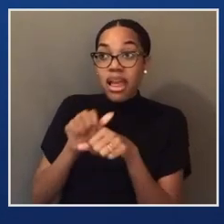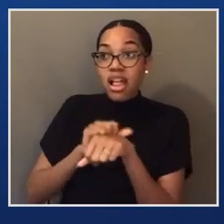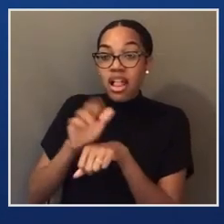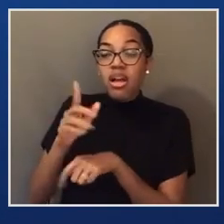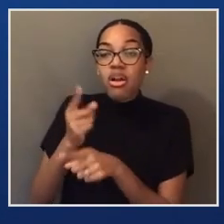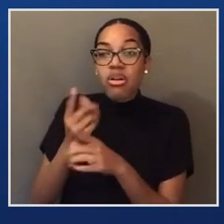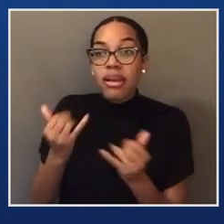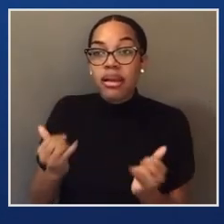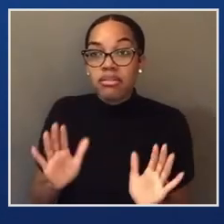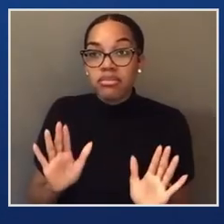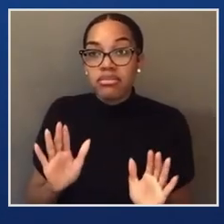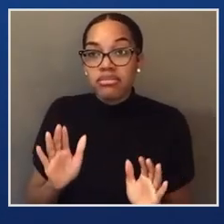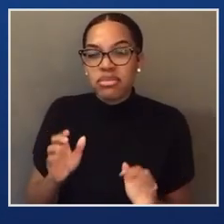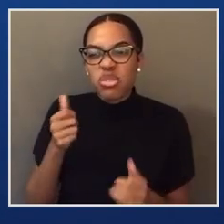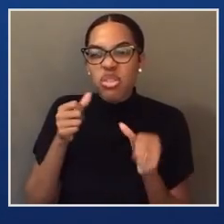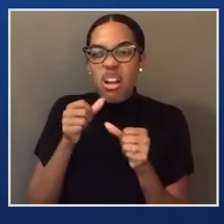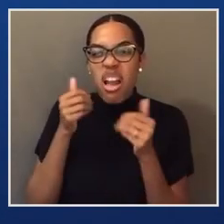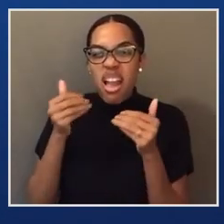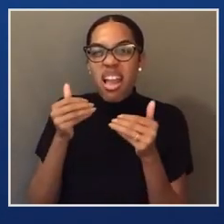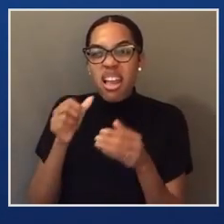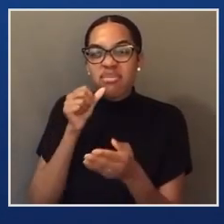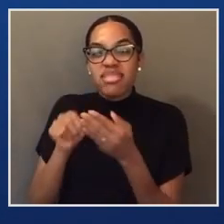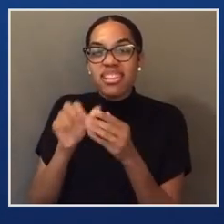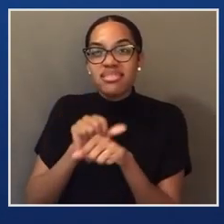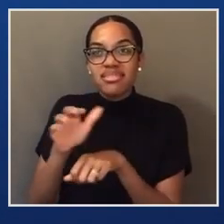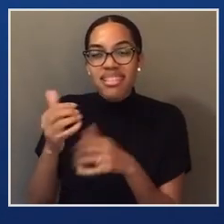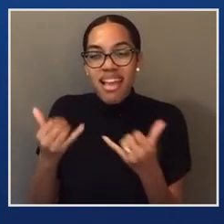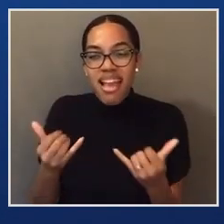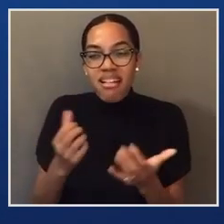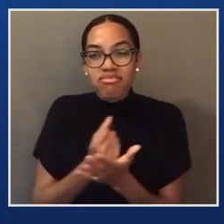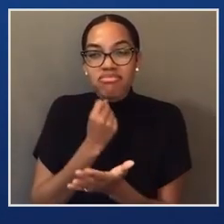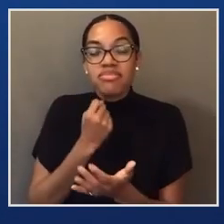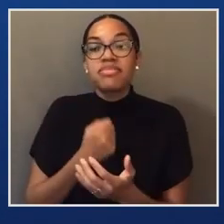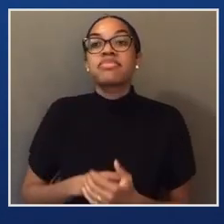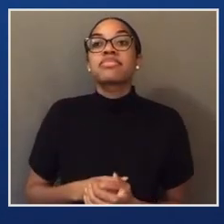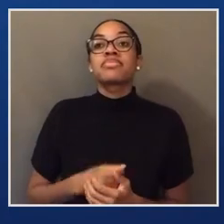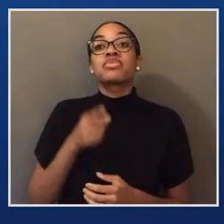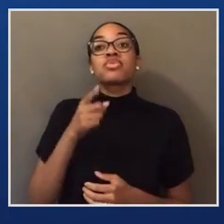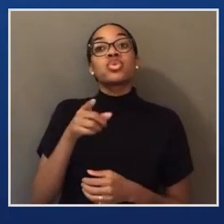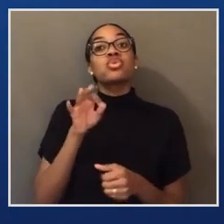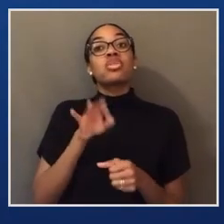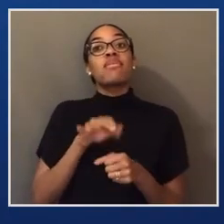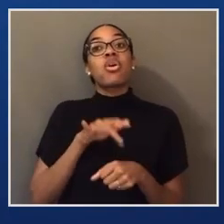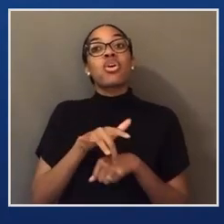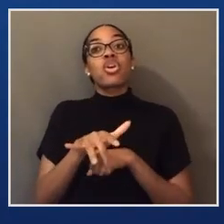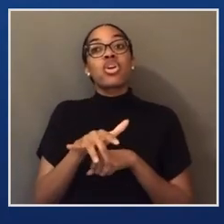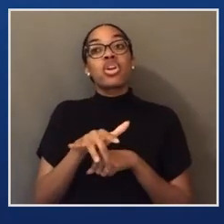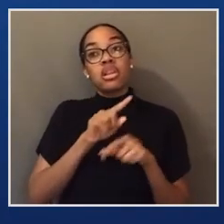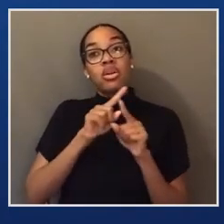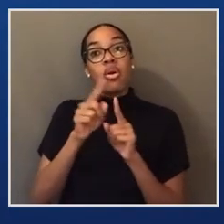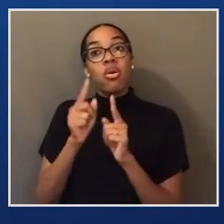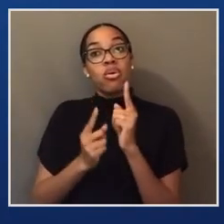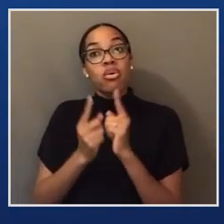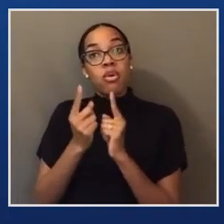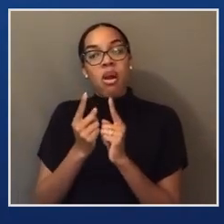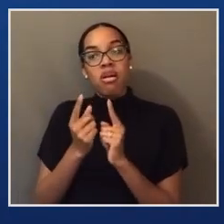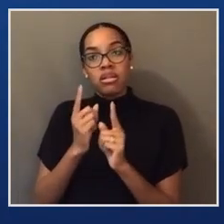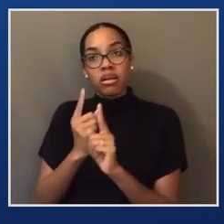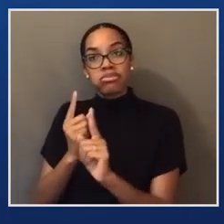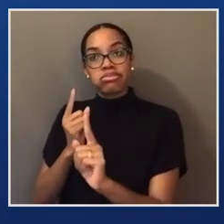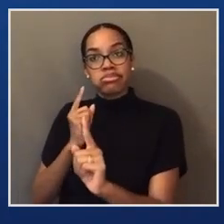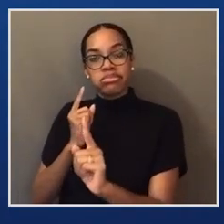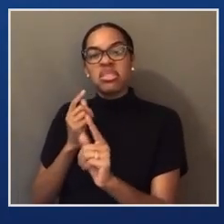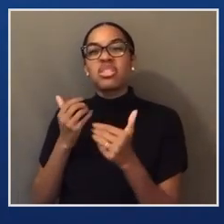box. And if you are voting early, make a plan to go as early as you can to do